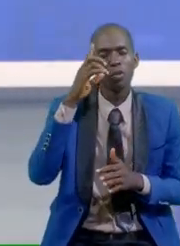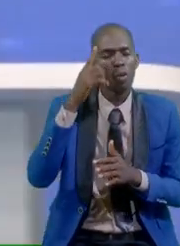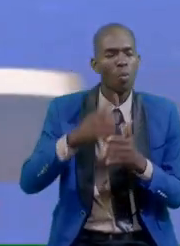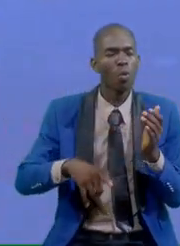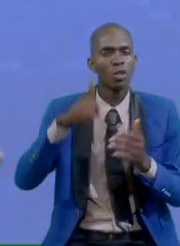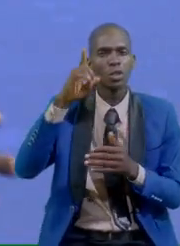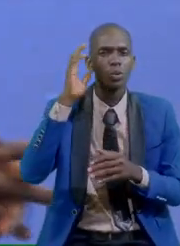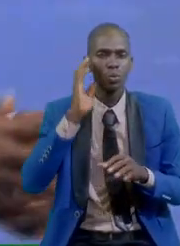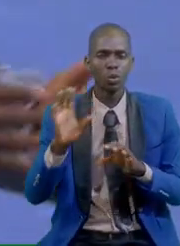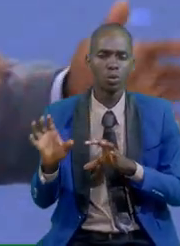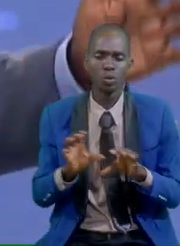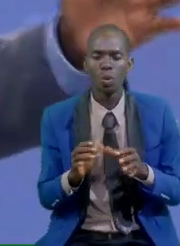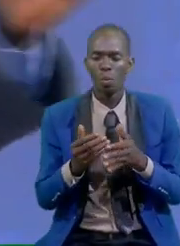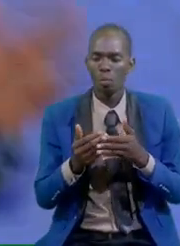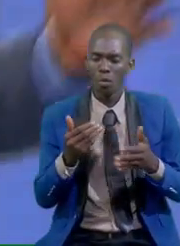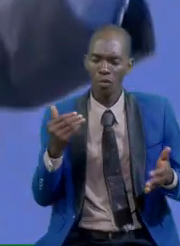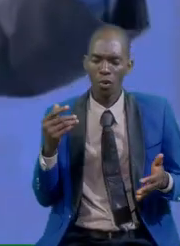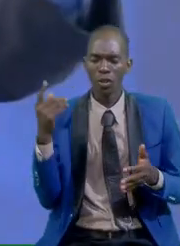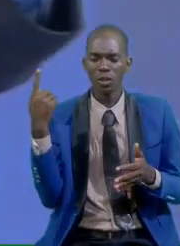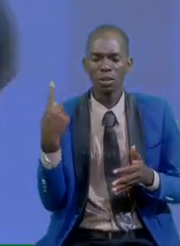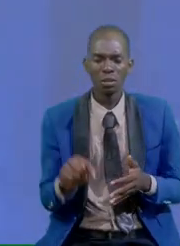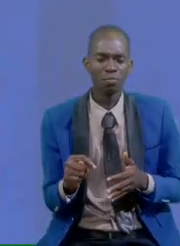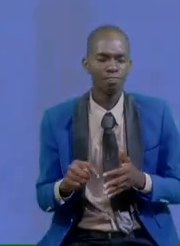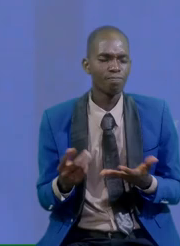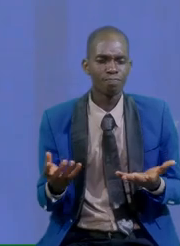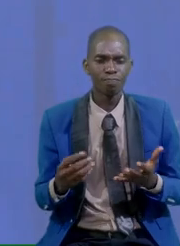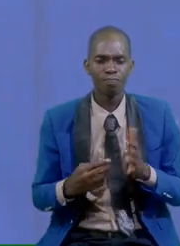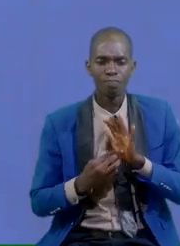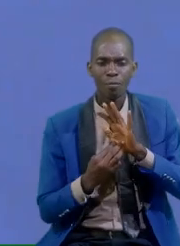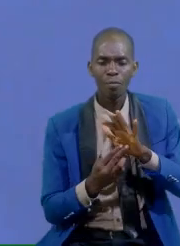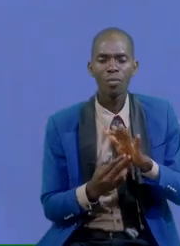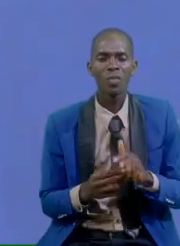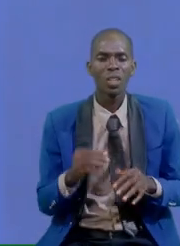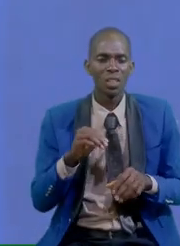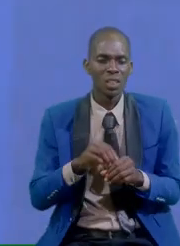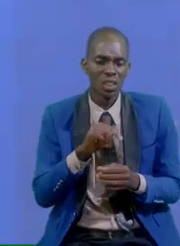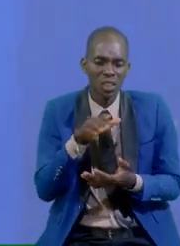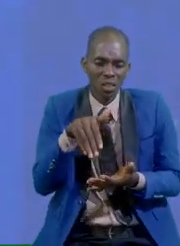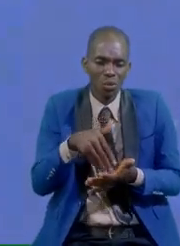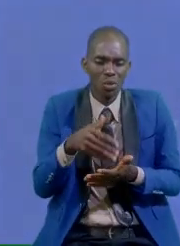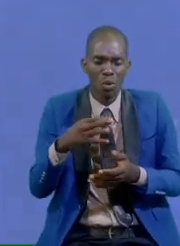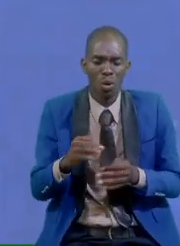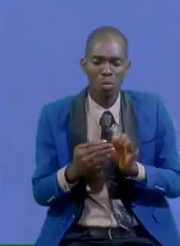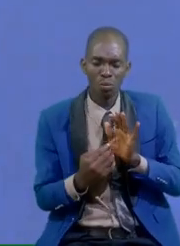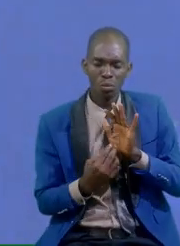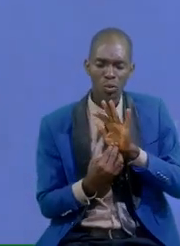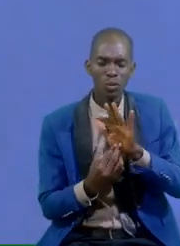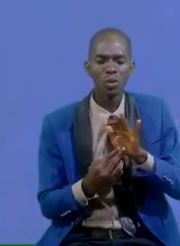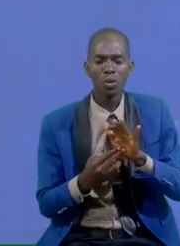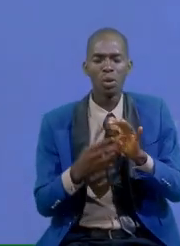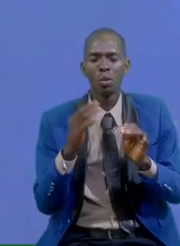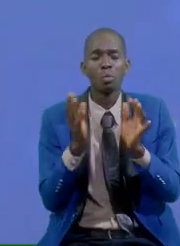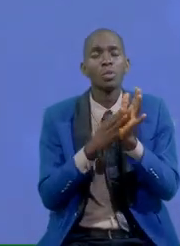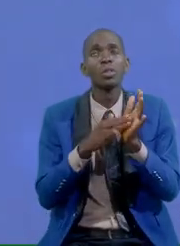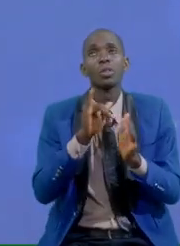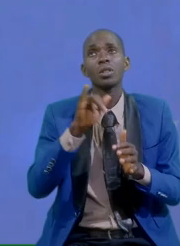manifestation, we're praising God. In the middle of the manifestation, we're praising God. Why? Because of what He